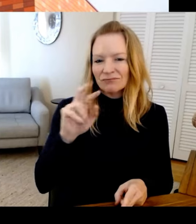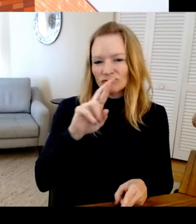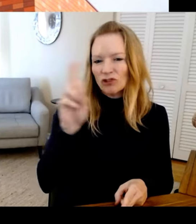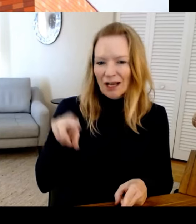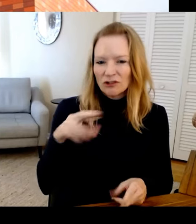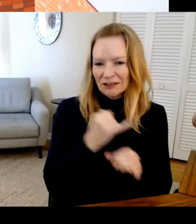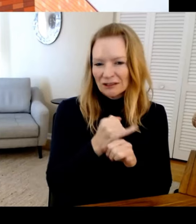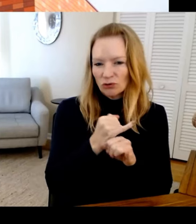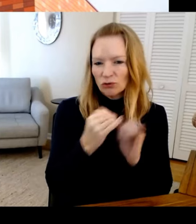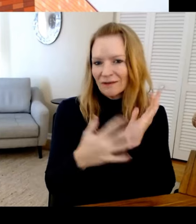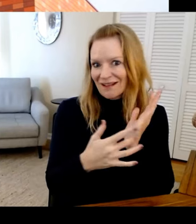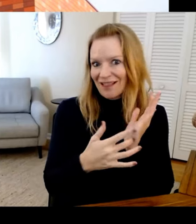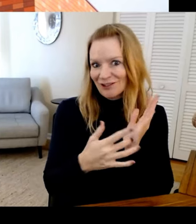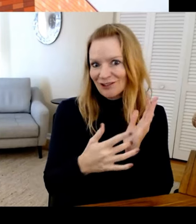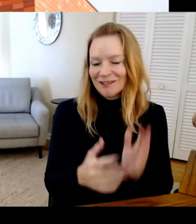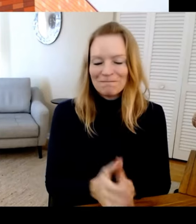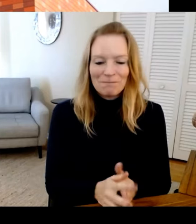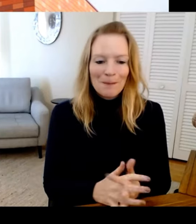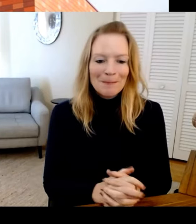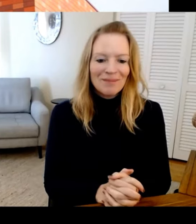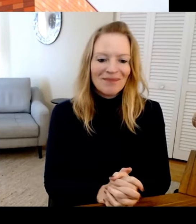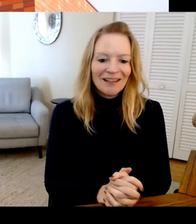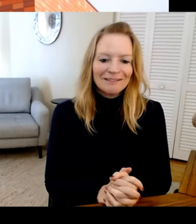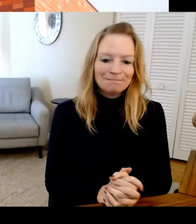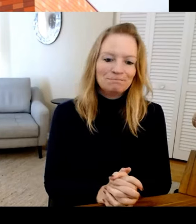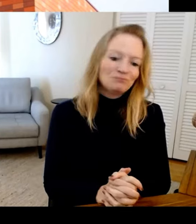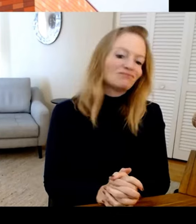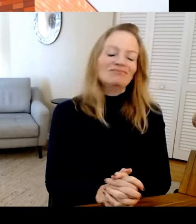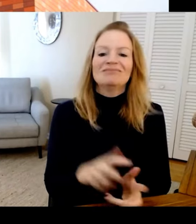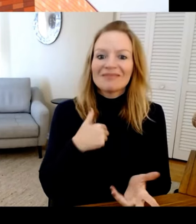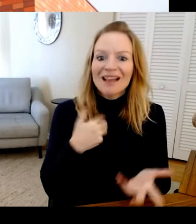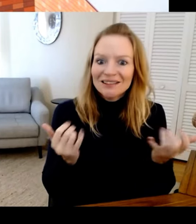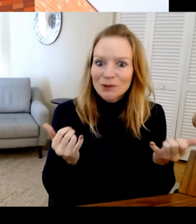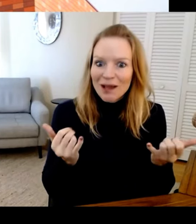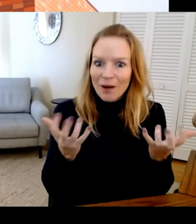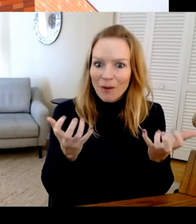University of RIT, Rochester Institute of Technology.